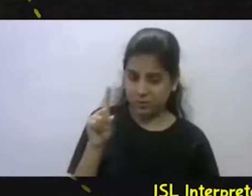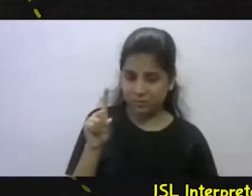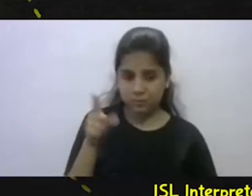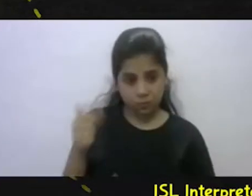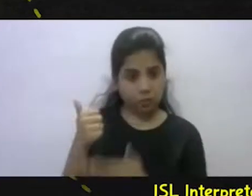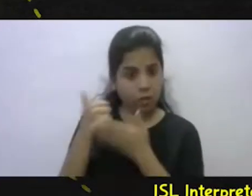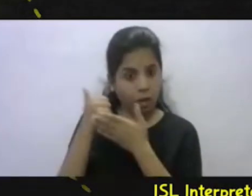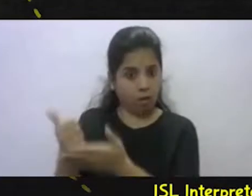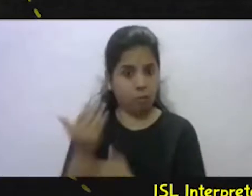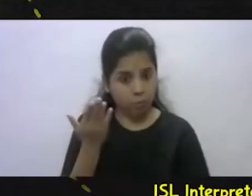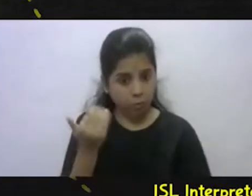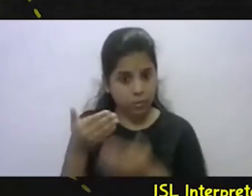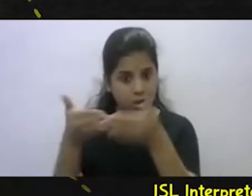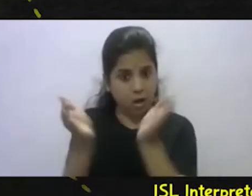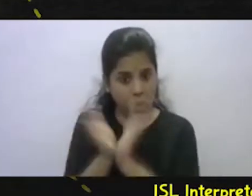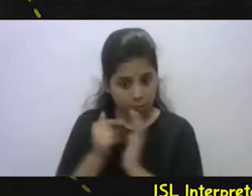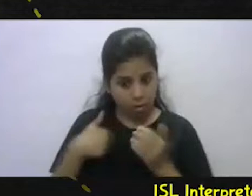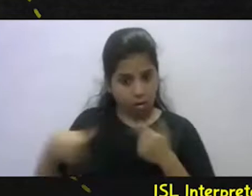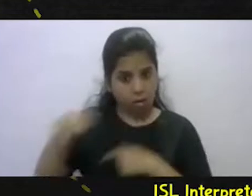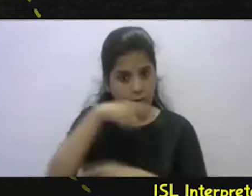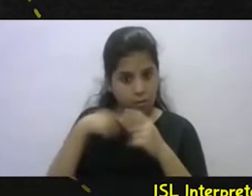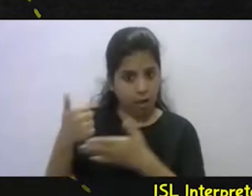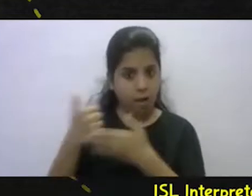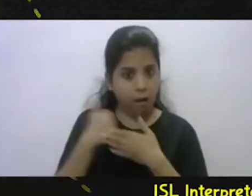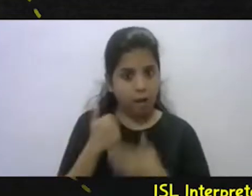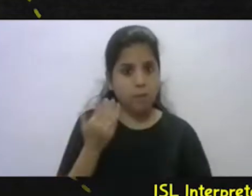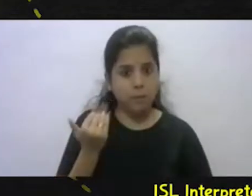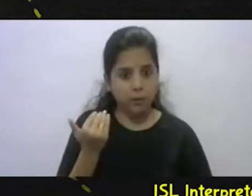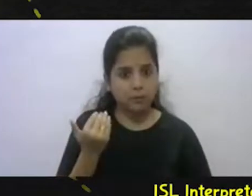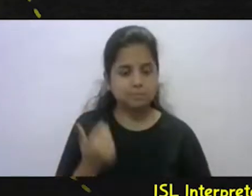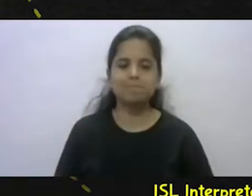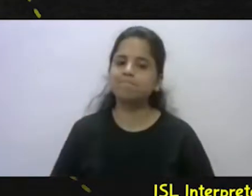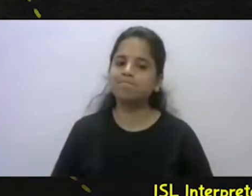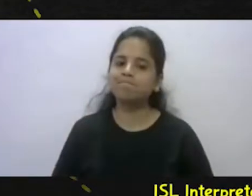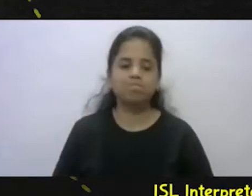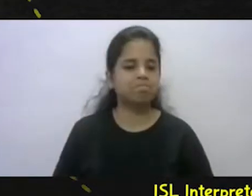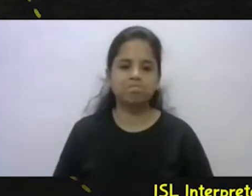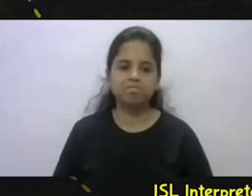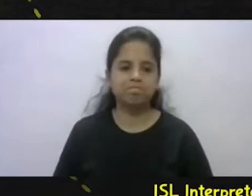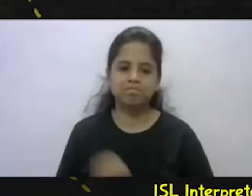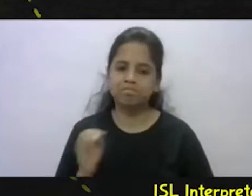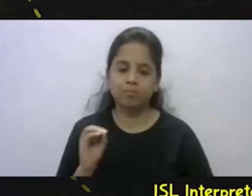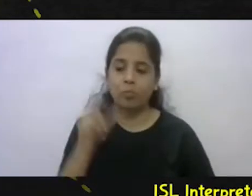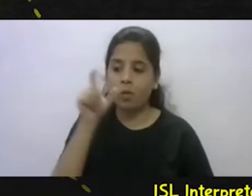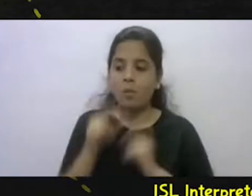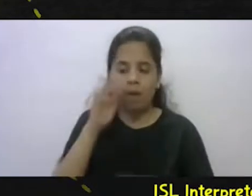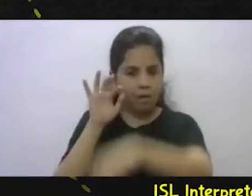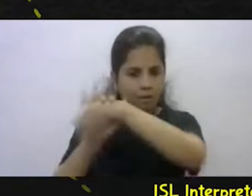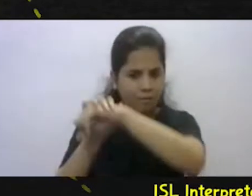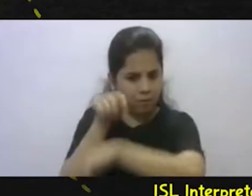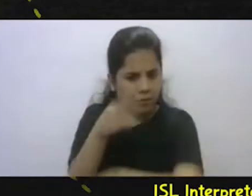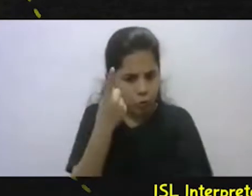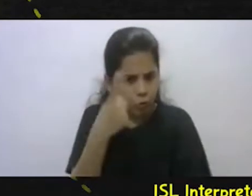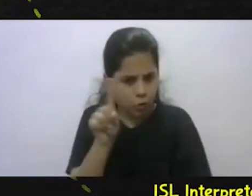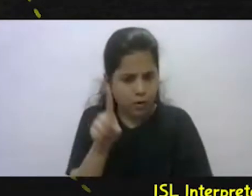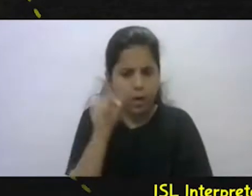that community? Is this way of identifying about people, about